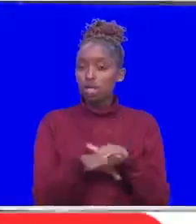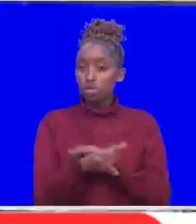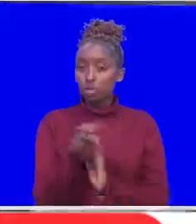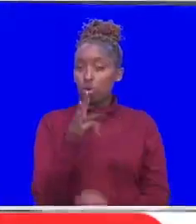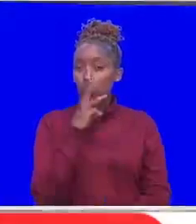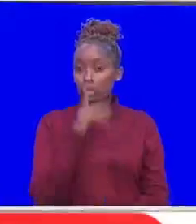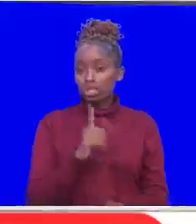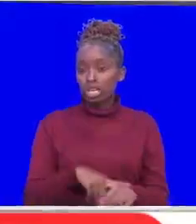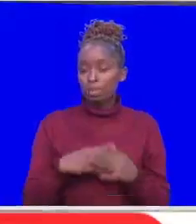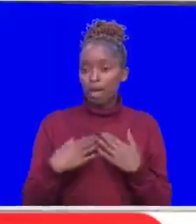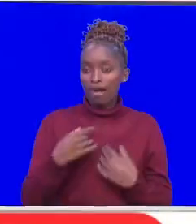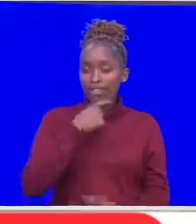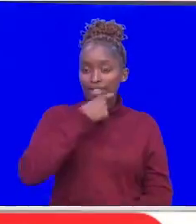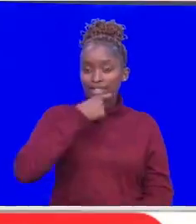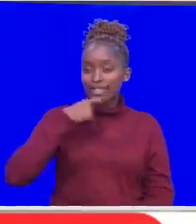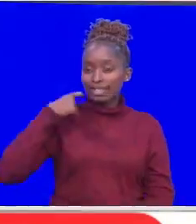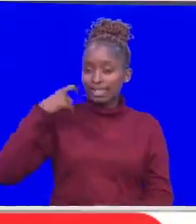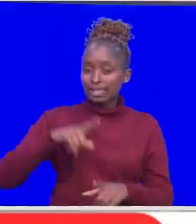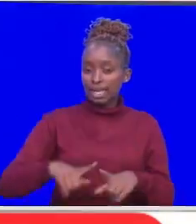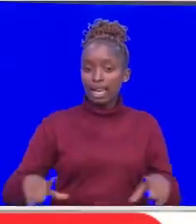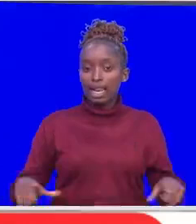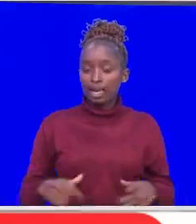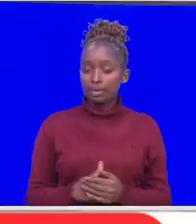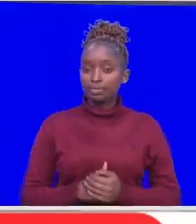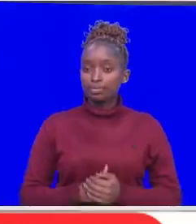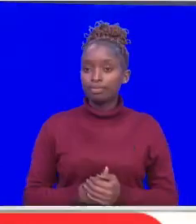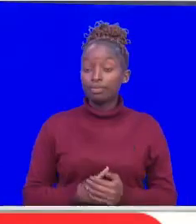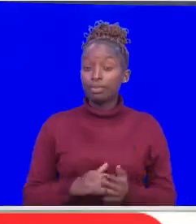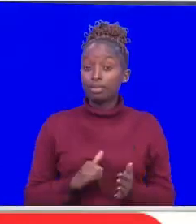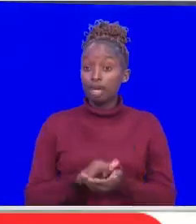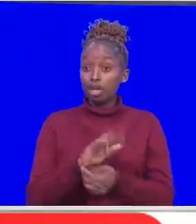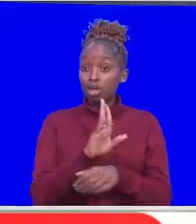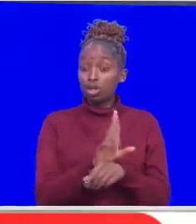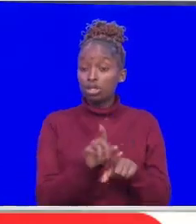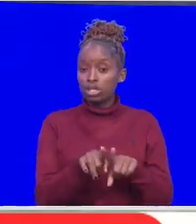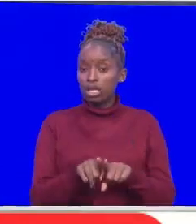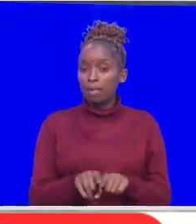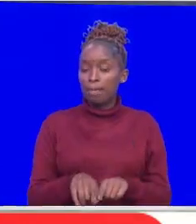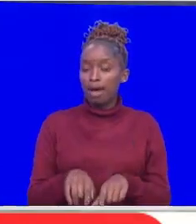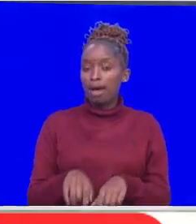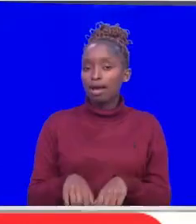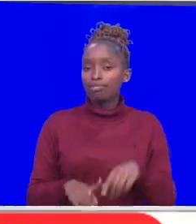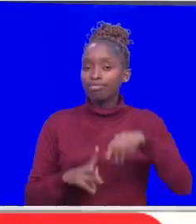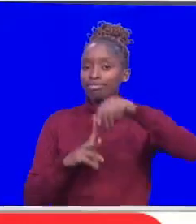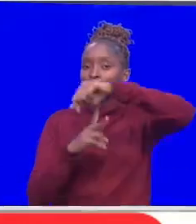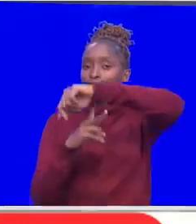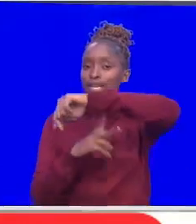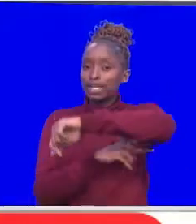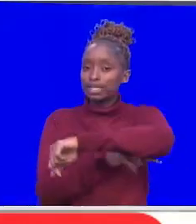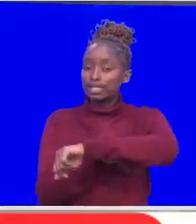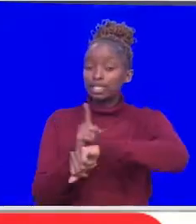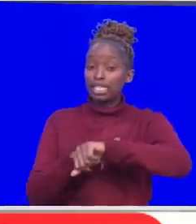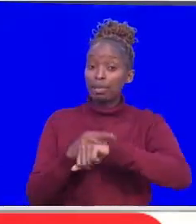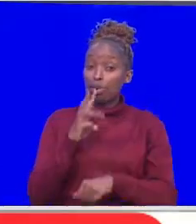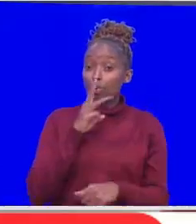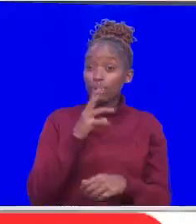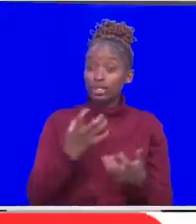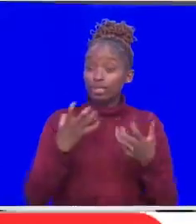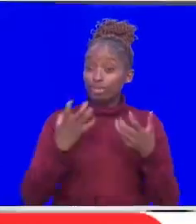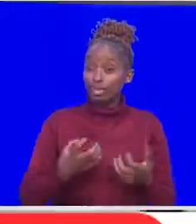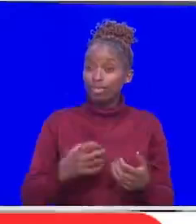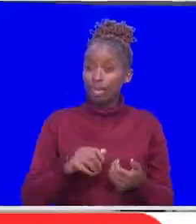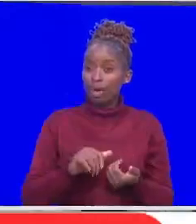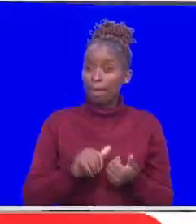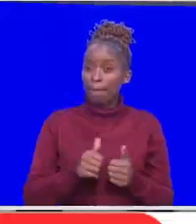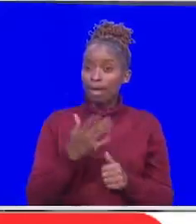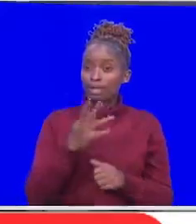times of drought. Slamdam inatumika kama daraja. Wakati akuko maji imekuwa mingi zaidi, unaweza pitia pale